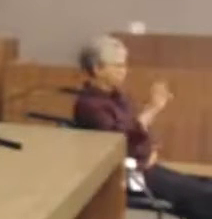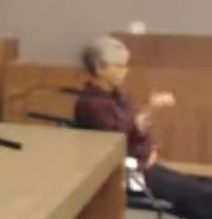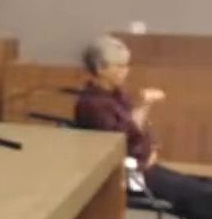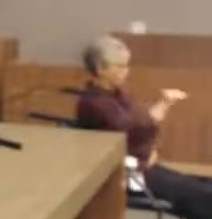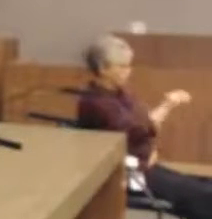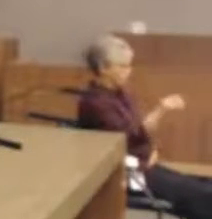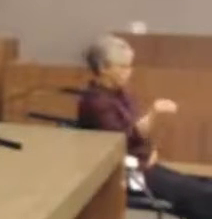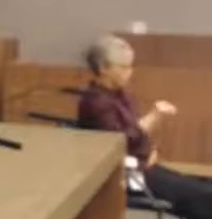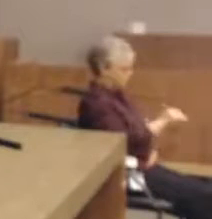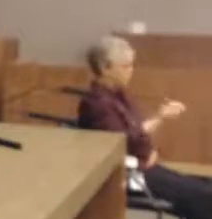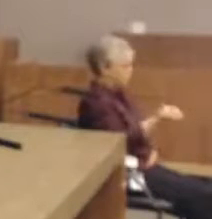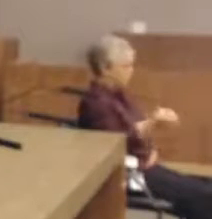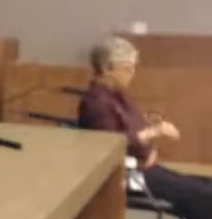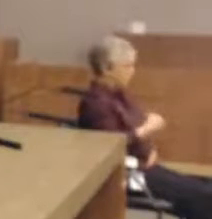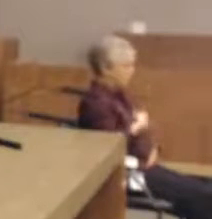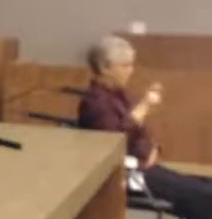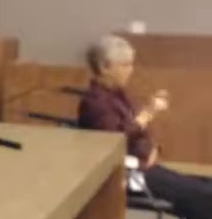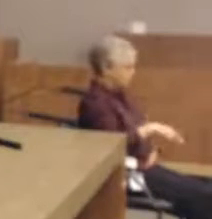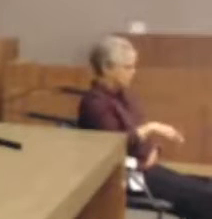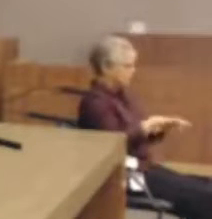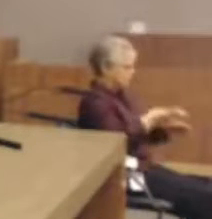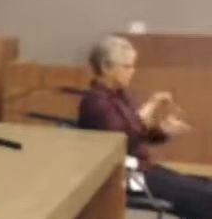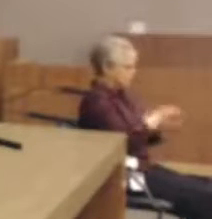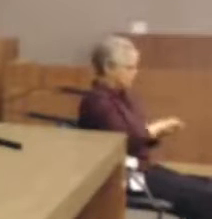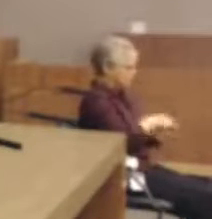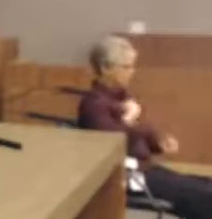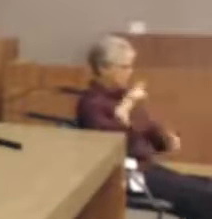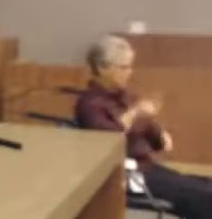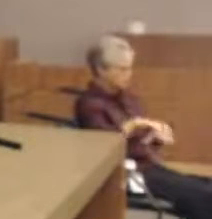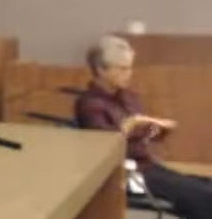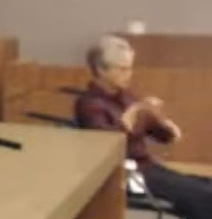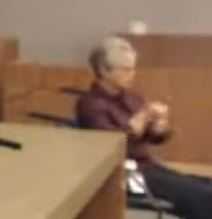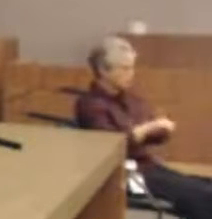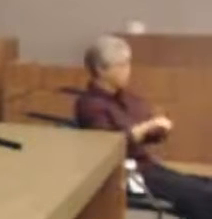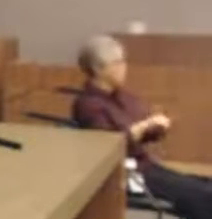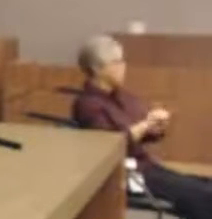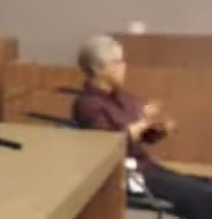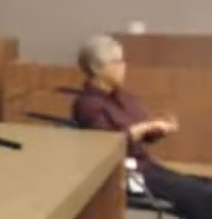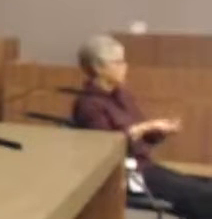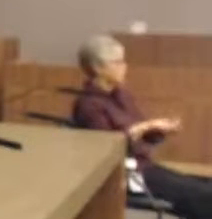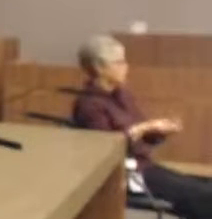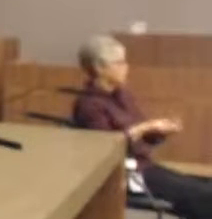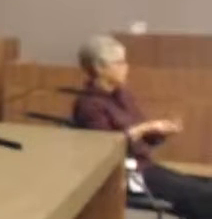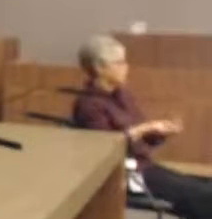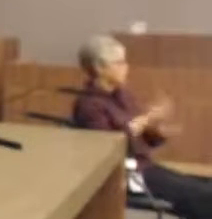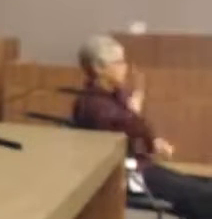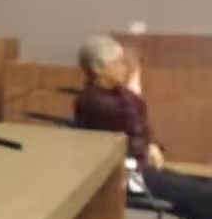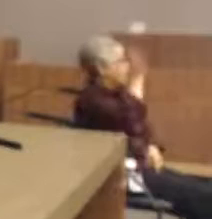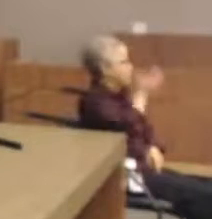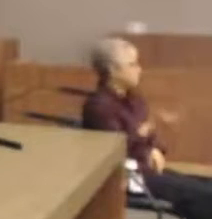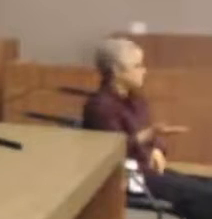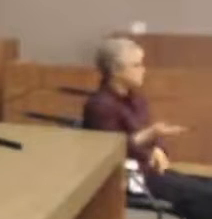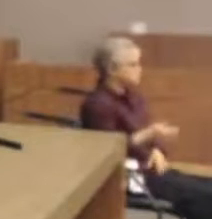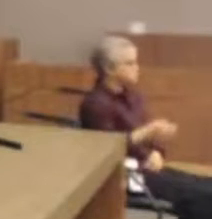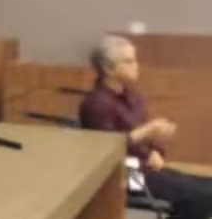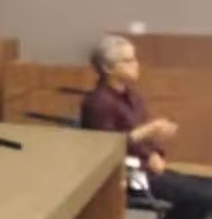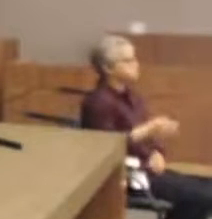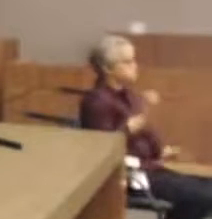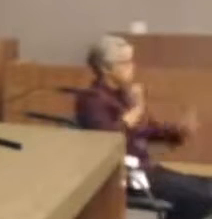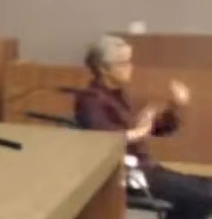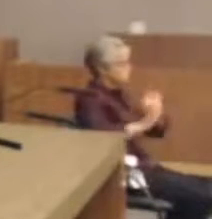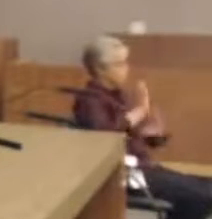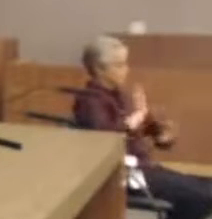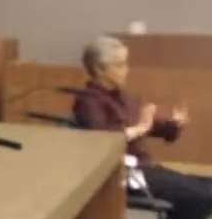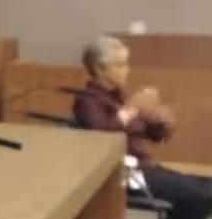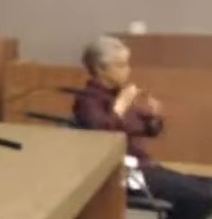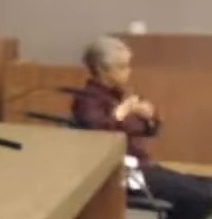to overcome. So like I said, Rebecca Campbell says anywhere between 30 minutes and 96 hours, those chemicals go out of the body, and then the memories